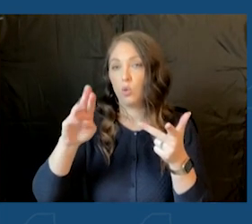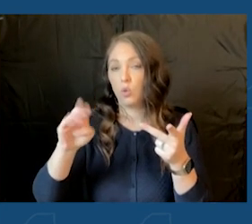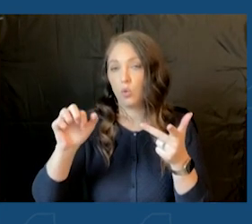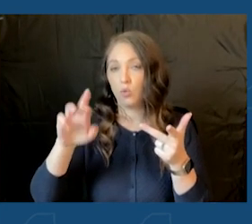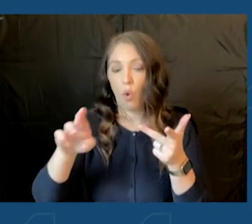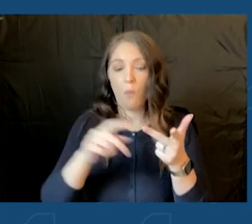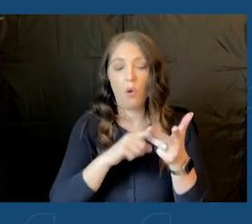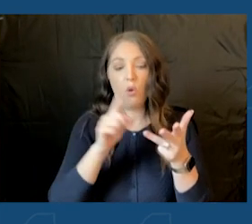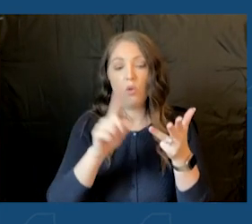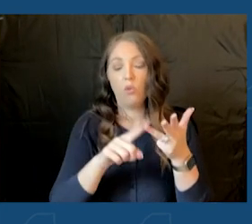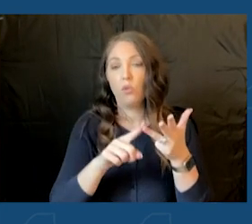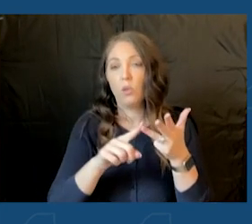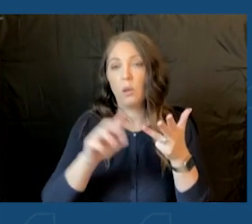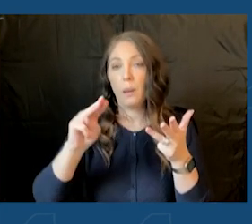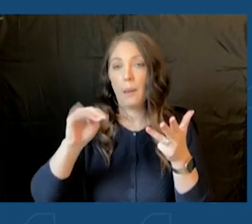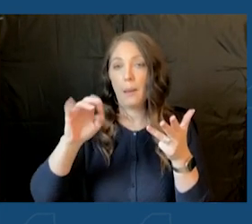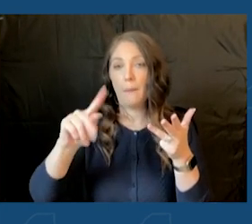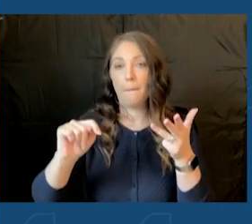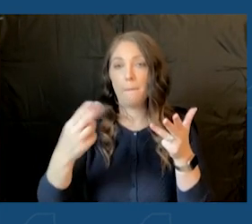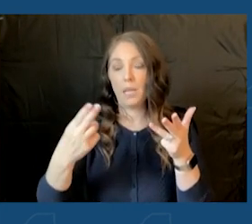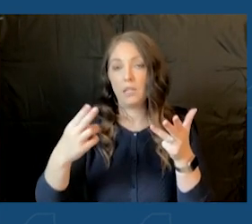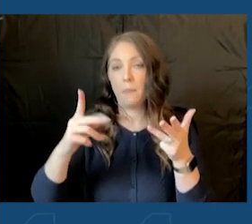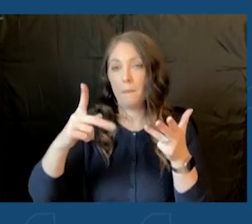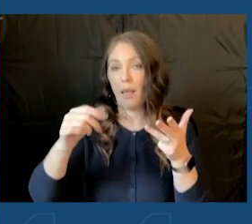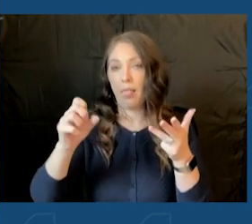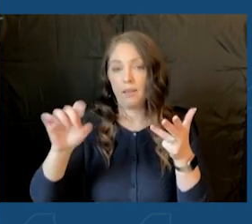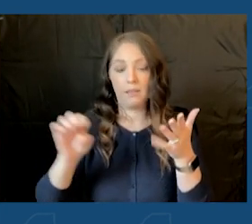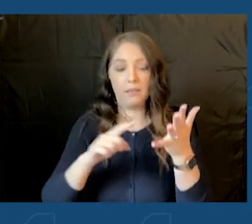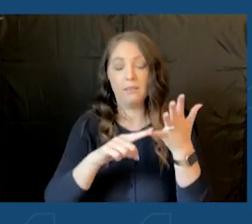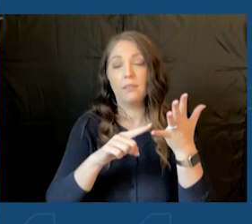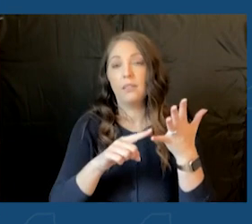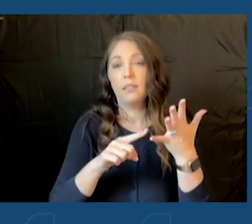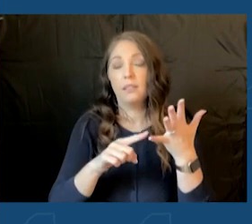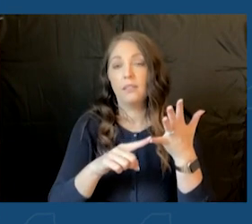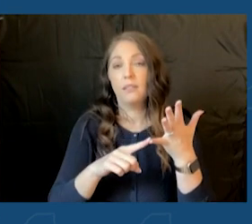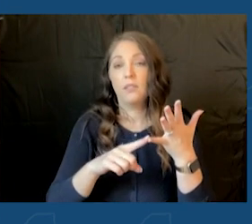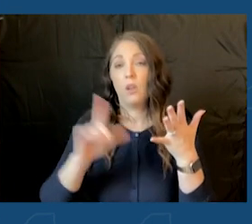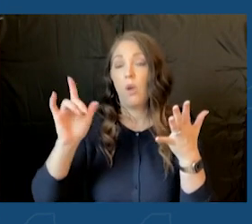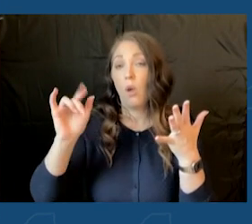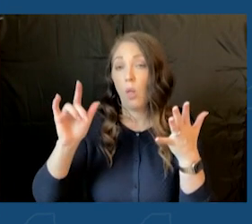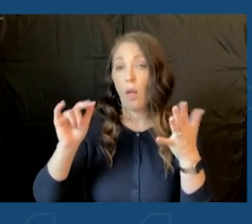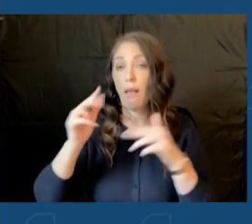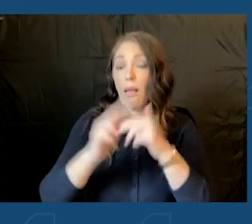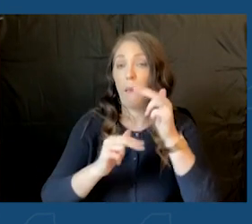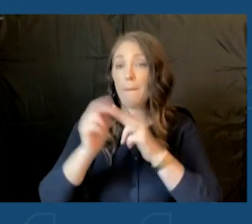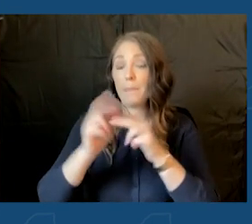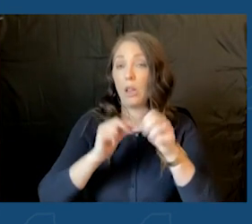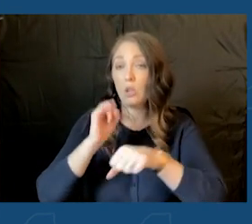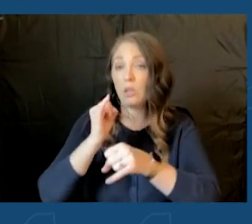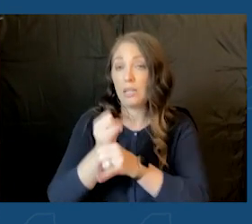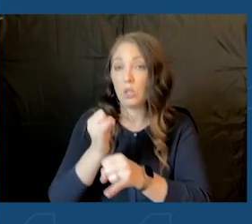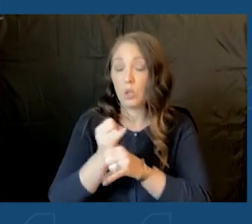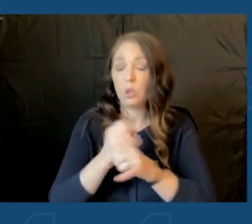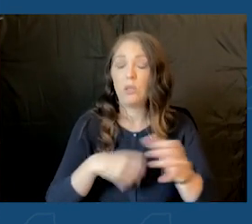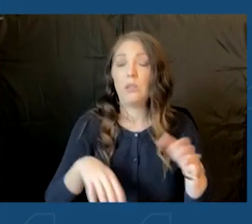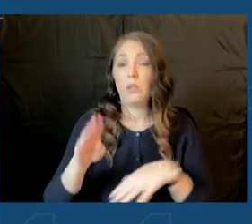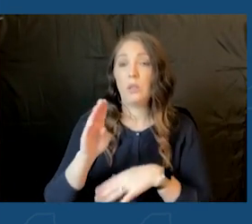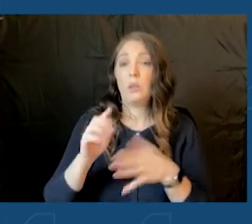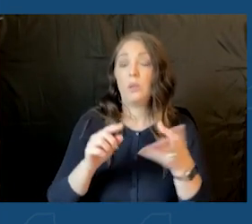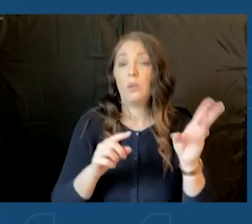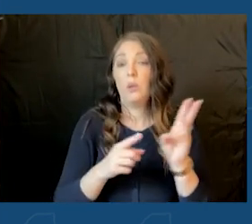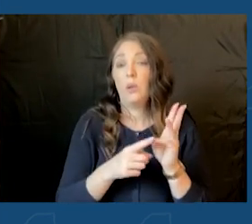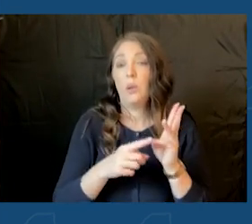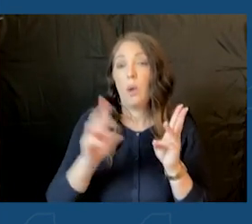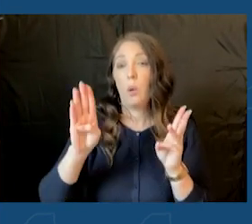Island, Mitch Paley, a former MTA board member of the Long Island Builders Institute, Ryan Stanton from the Long Island Federation of